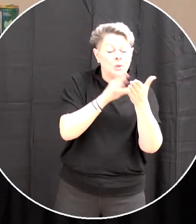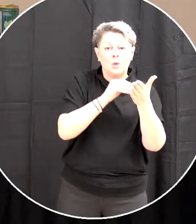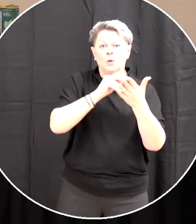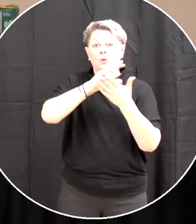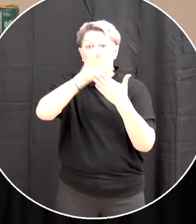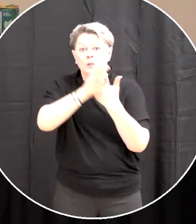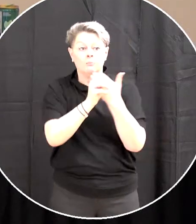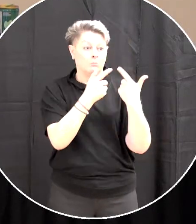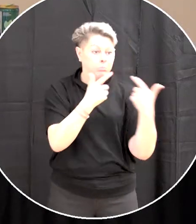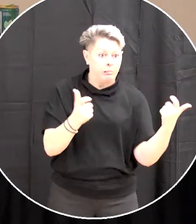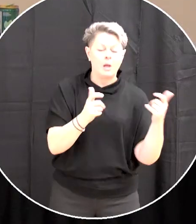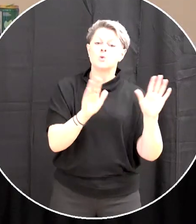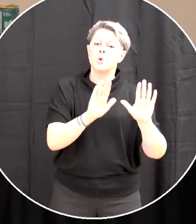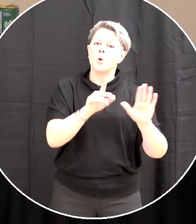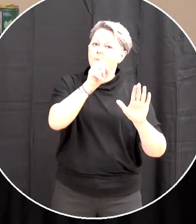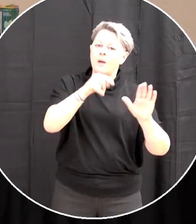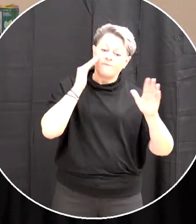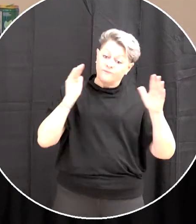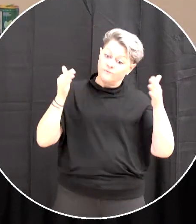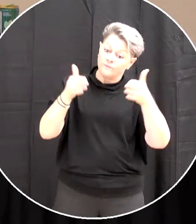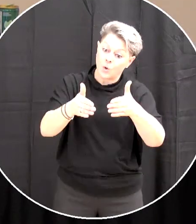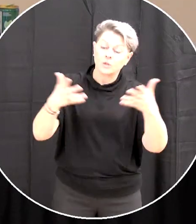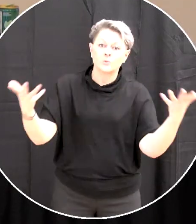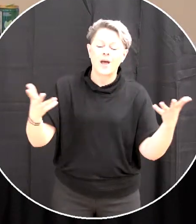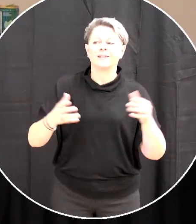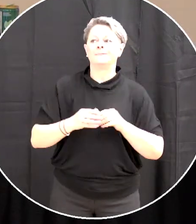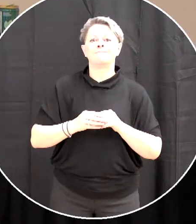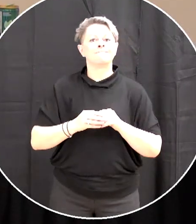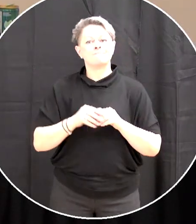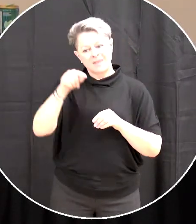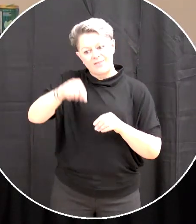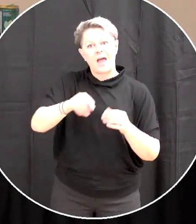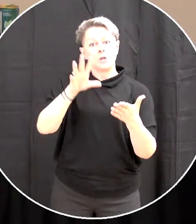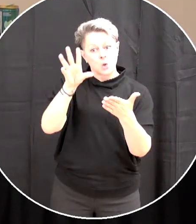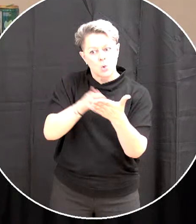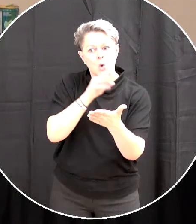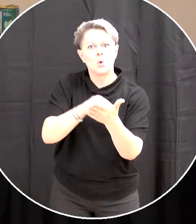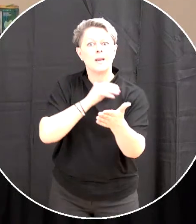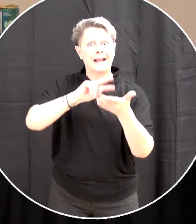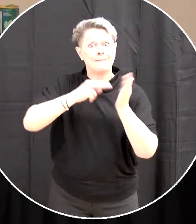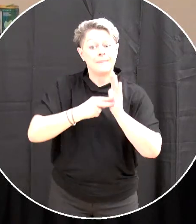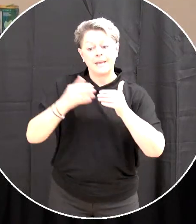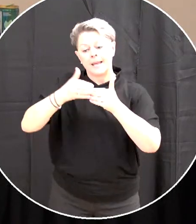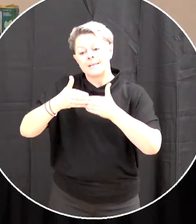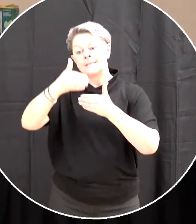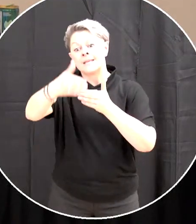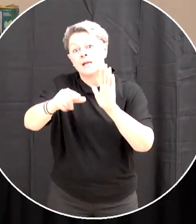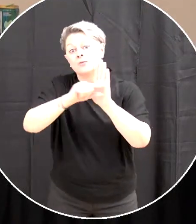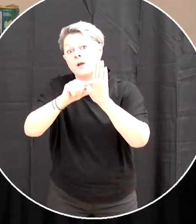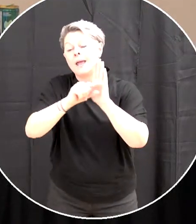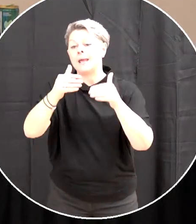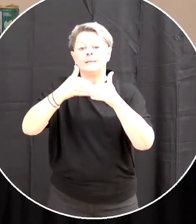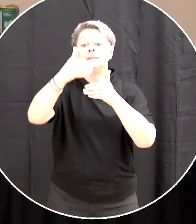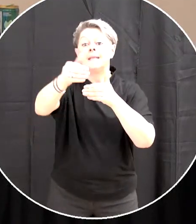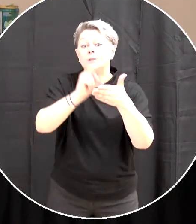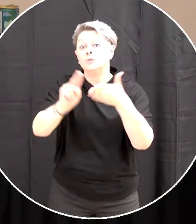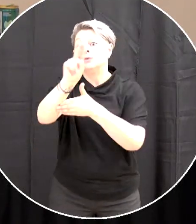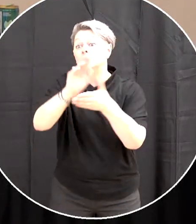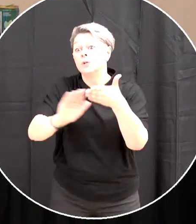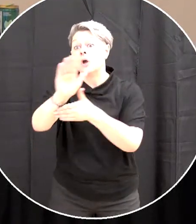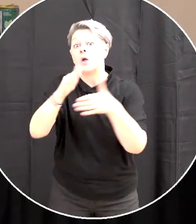is focus on the learning that'll put you in good stead for what comes next, the next grade level or